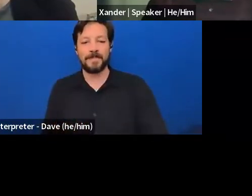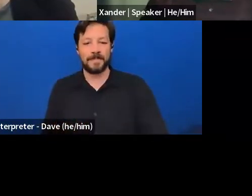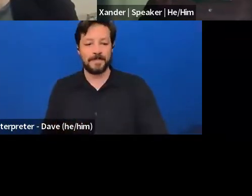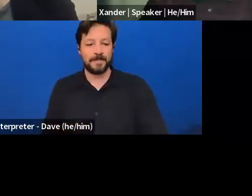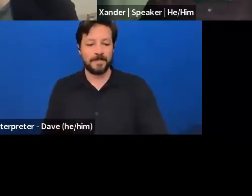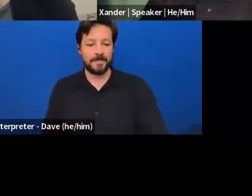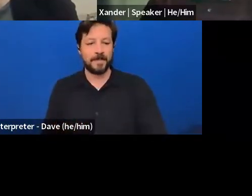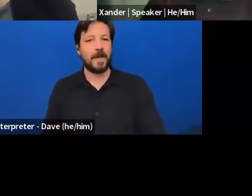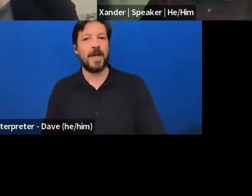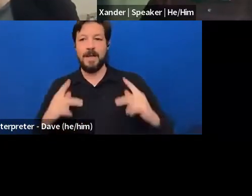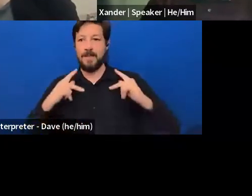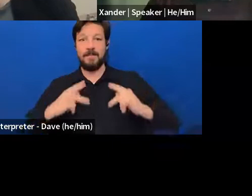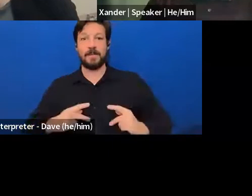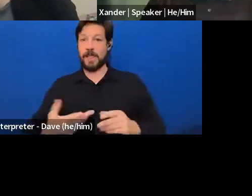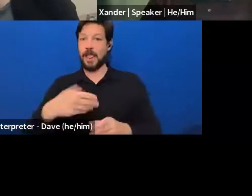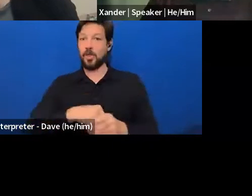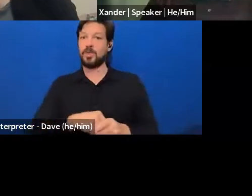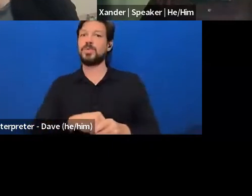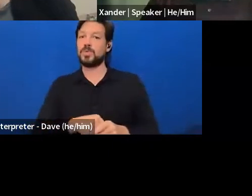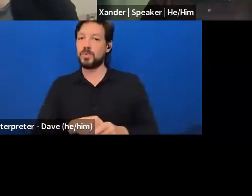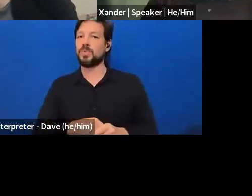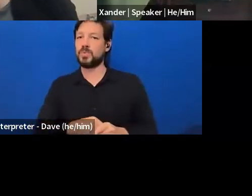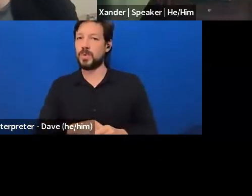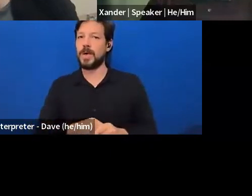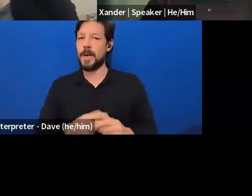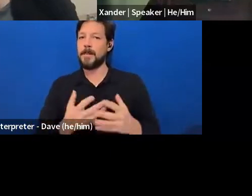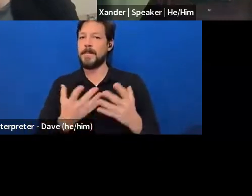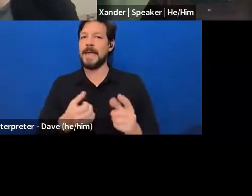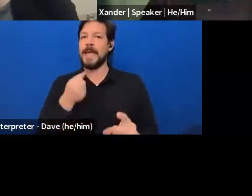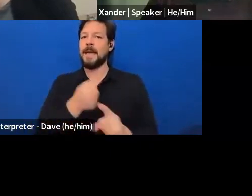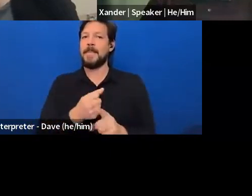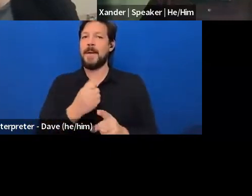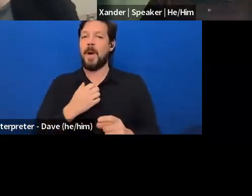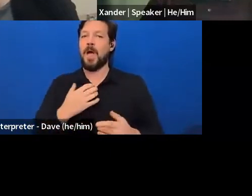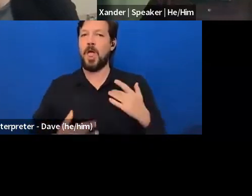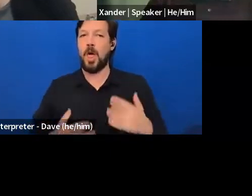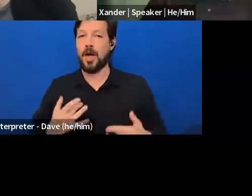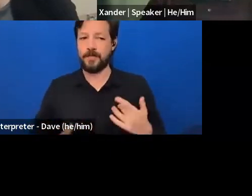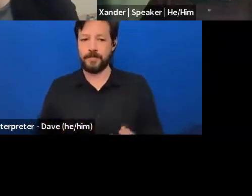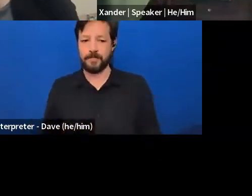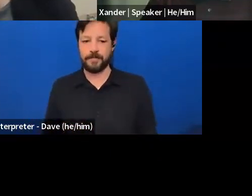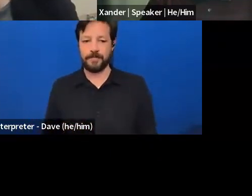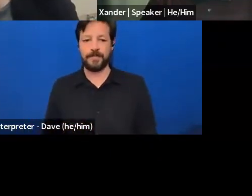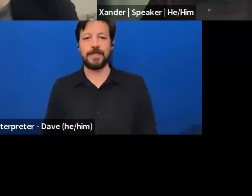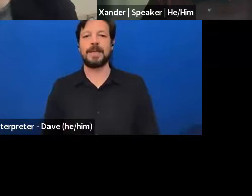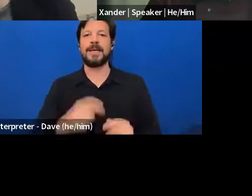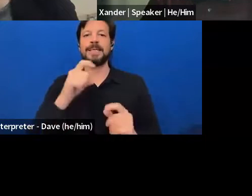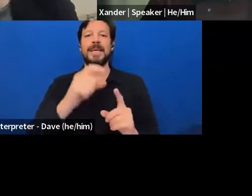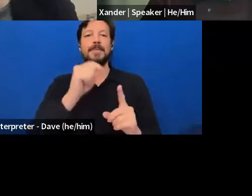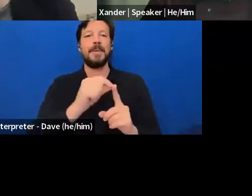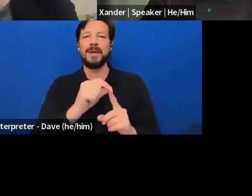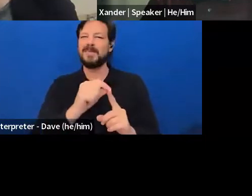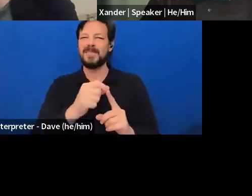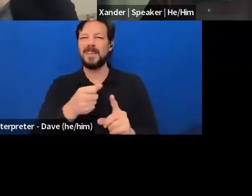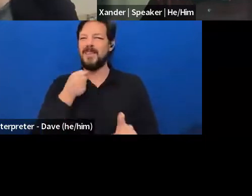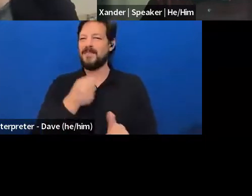Physical inclusion for me was a big part of my life as a child, because cerebral palsy does affect me in a physical